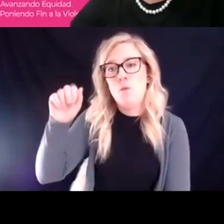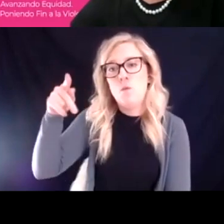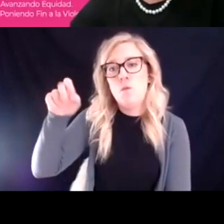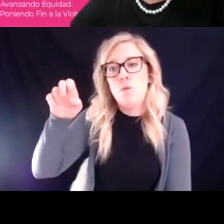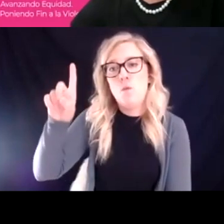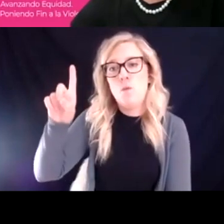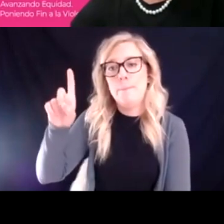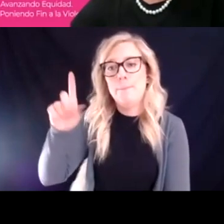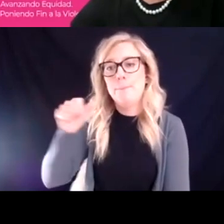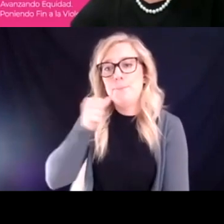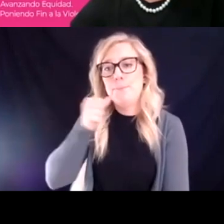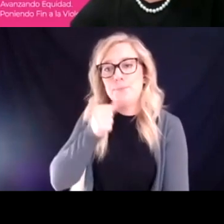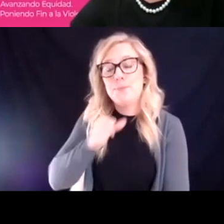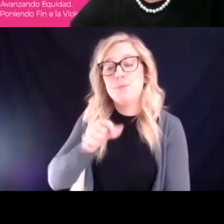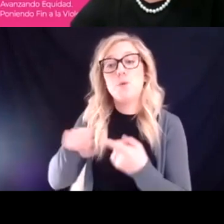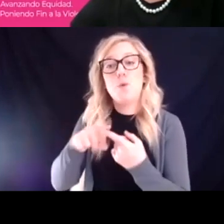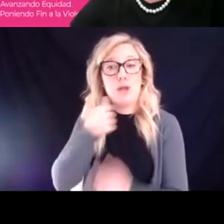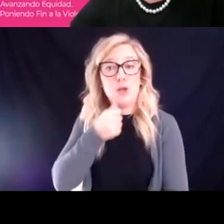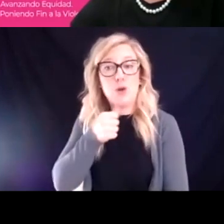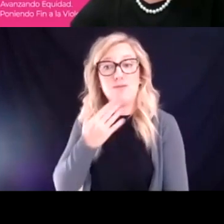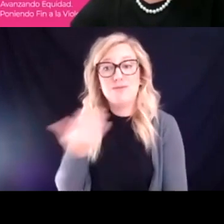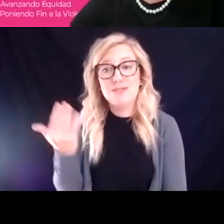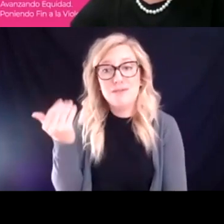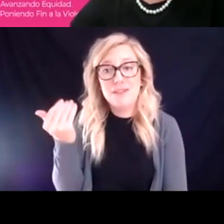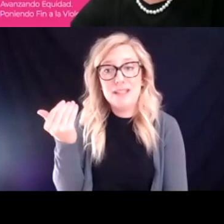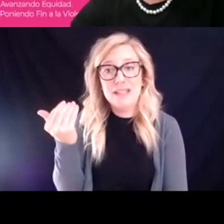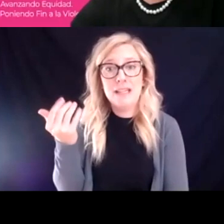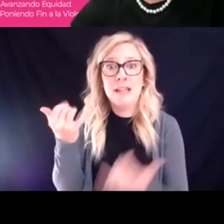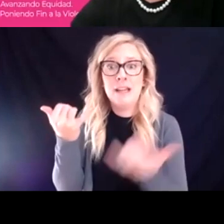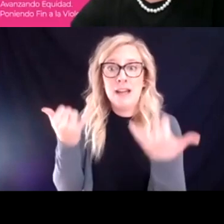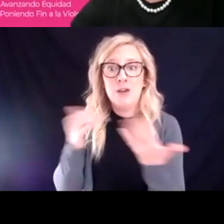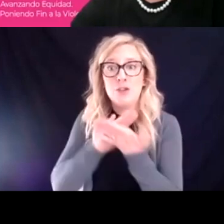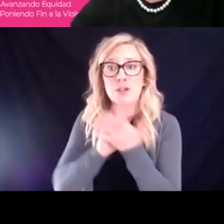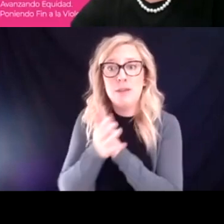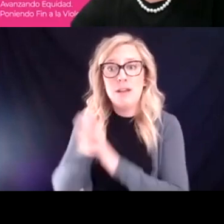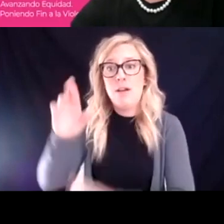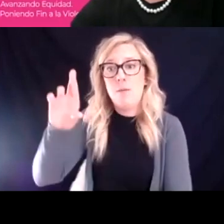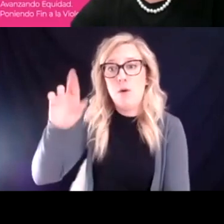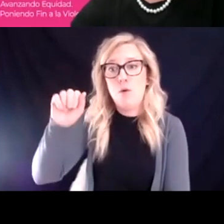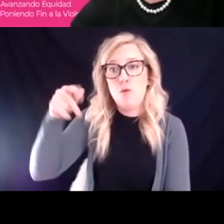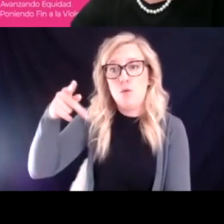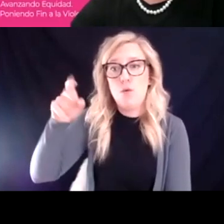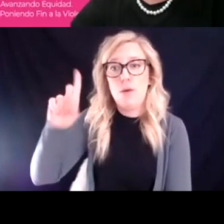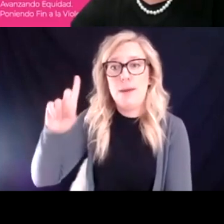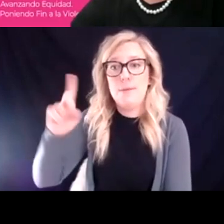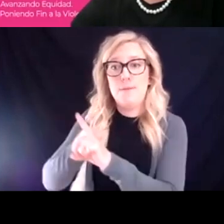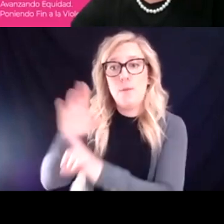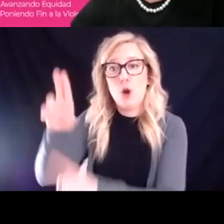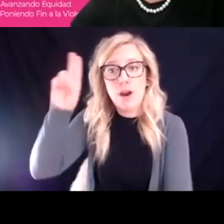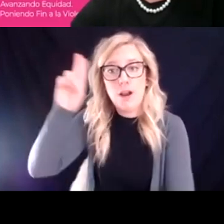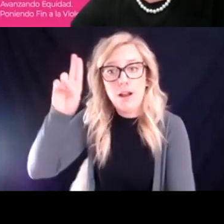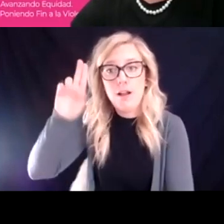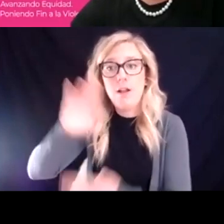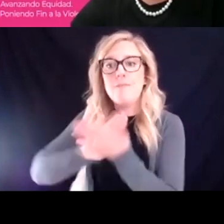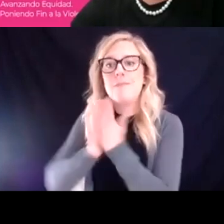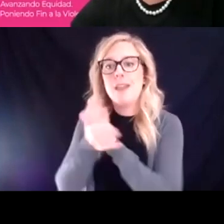So when she was 15, she's raped by the husband of her aunt and she ends up pregnant. So we've been